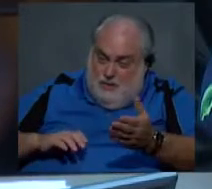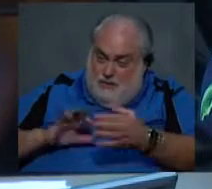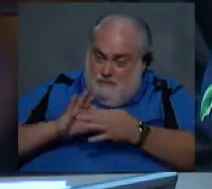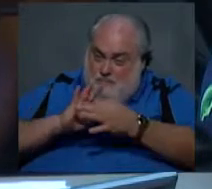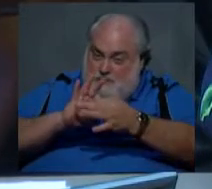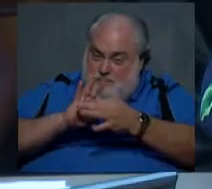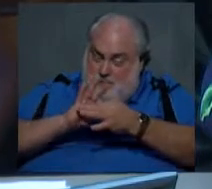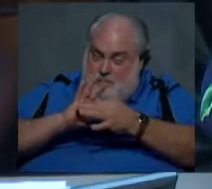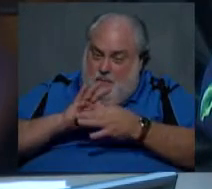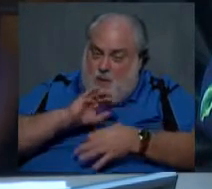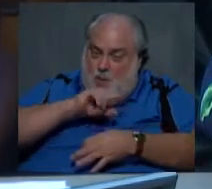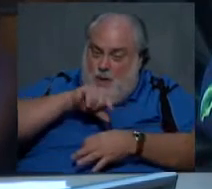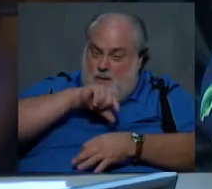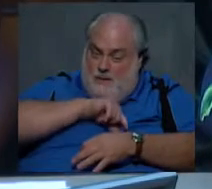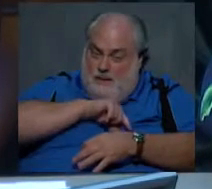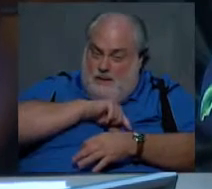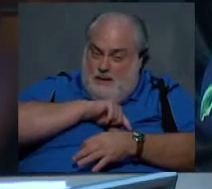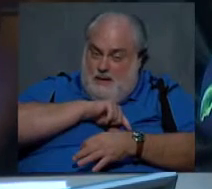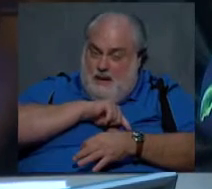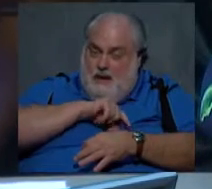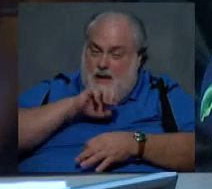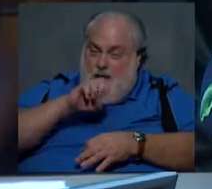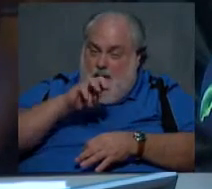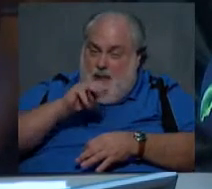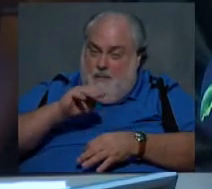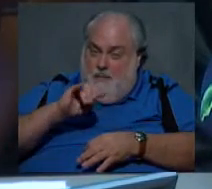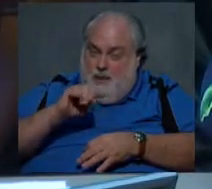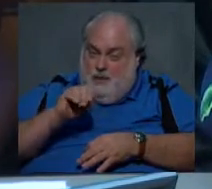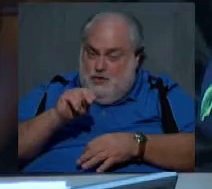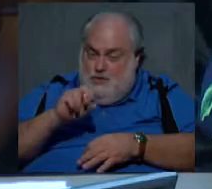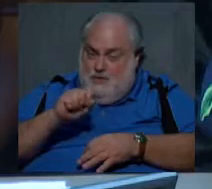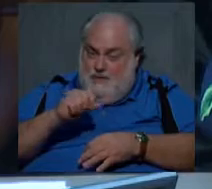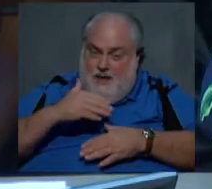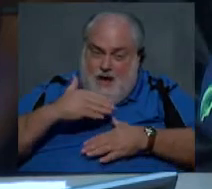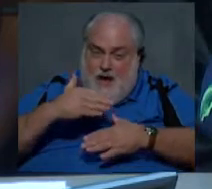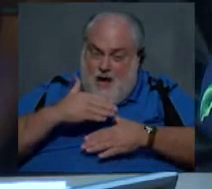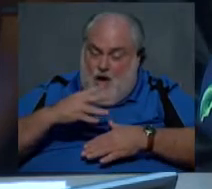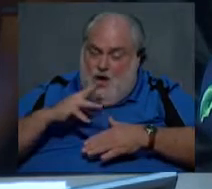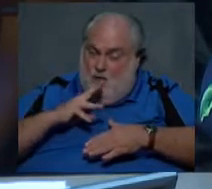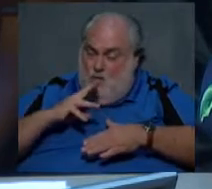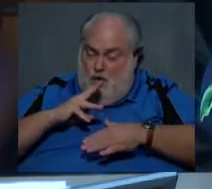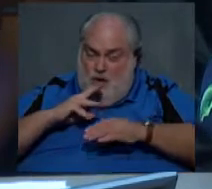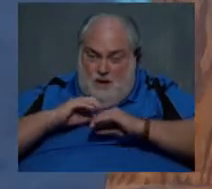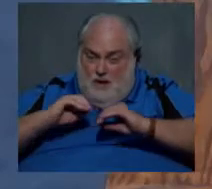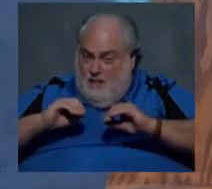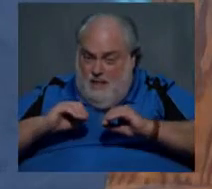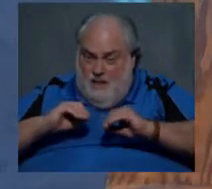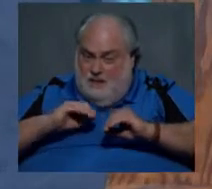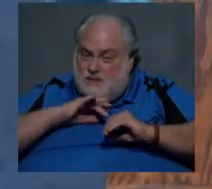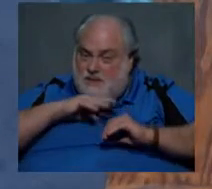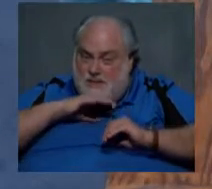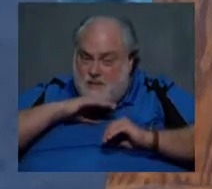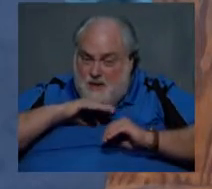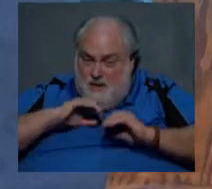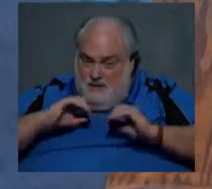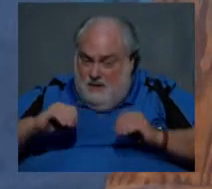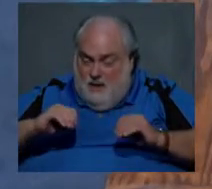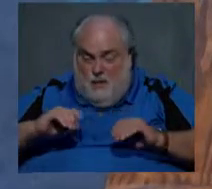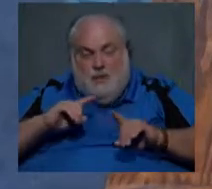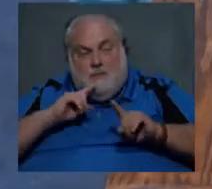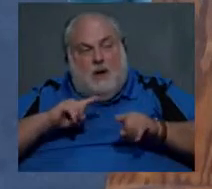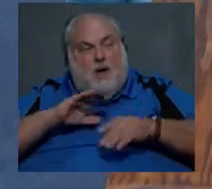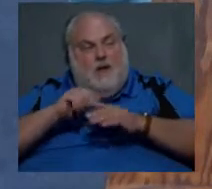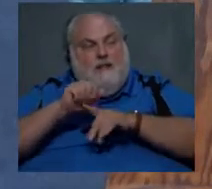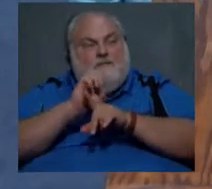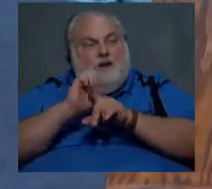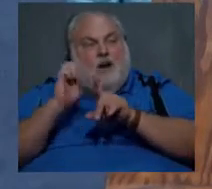regarding the air quality permitting, the emissions, or any kind of water? Well, all the environmental stuff